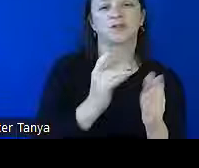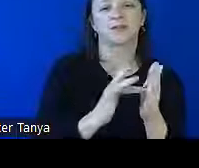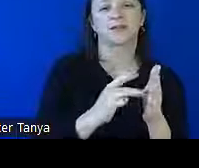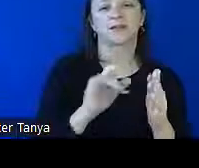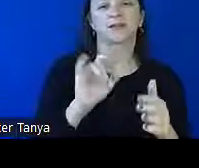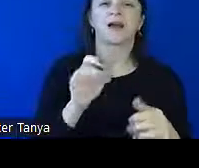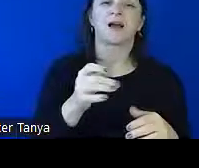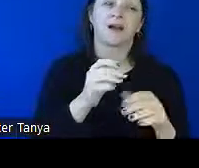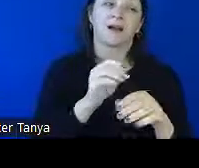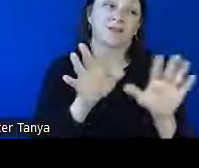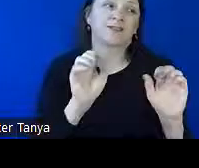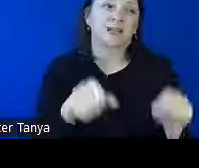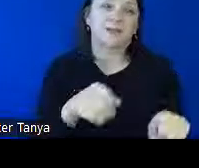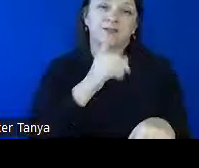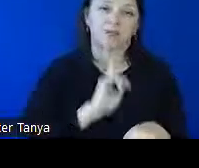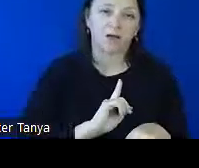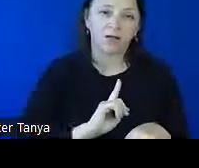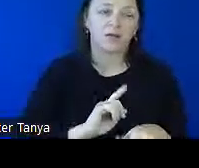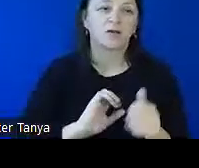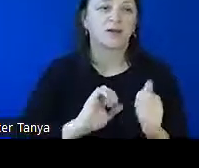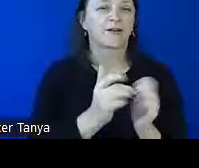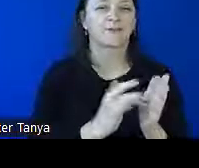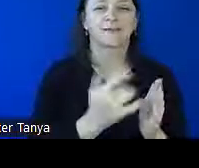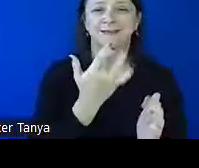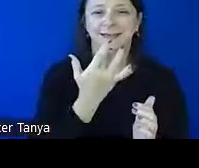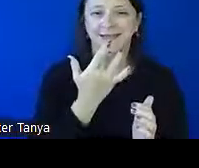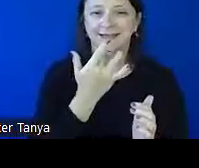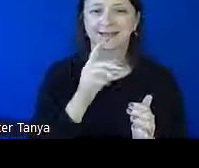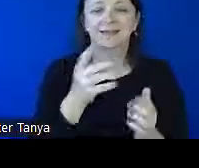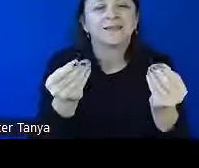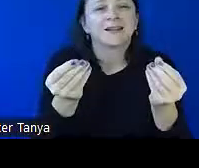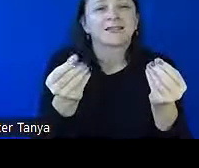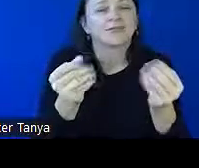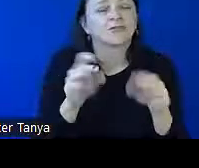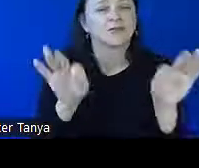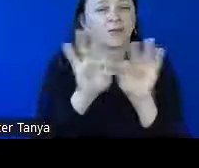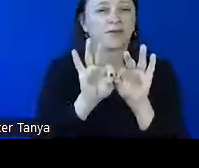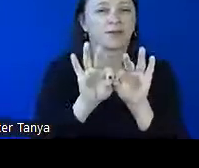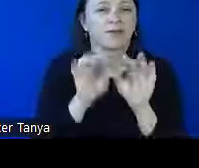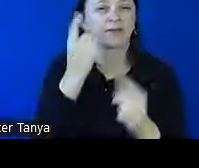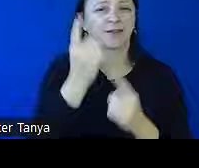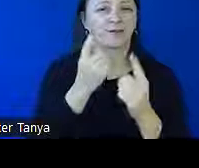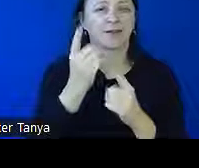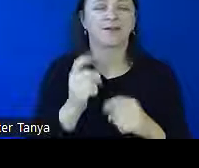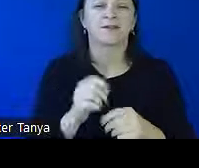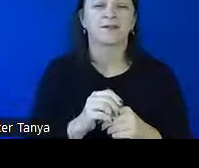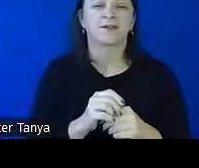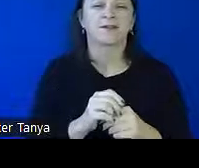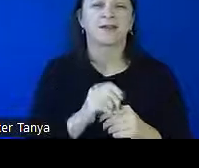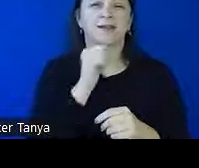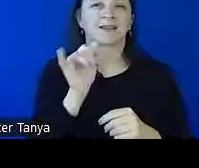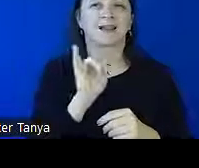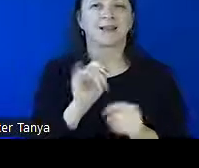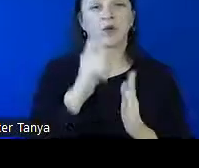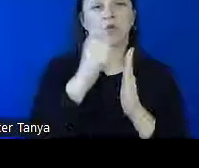pill swallowing, taste, texture, preparation all matter. And so it's not a one, let me write